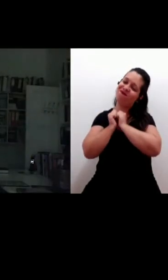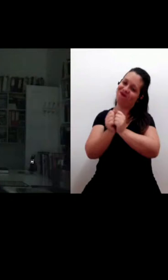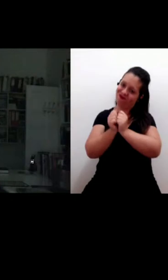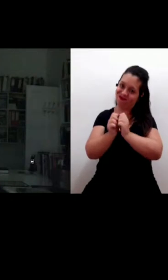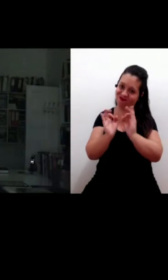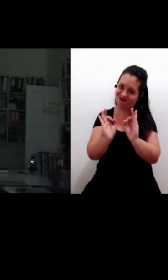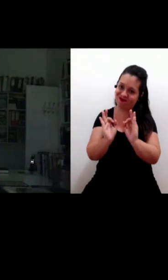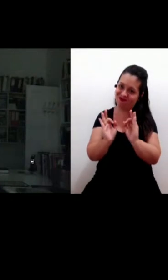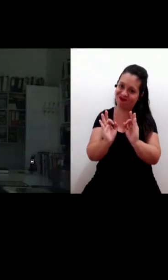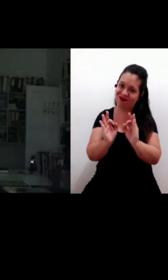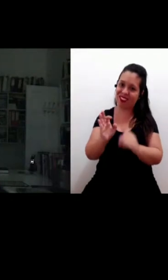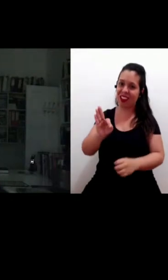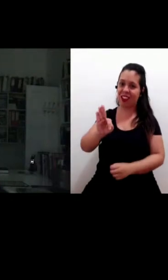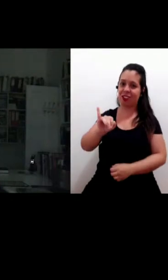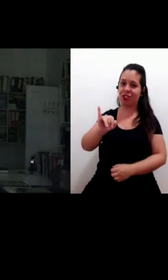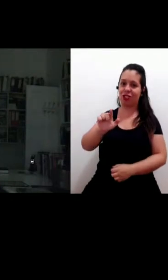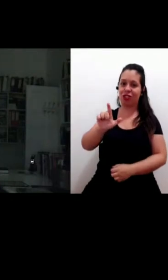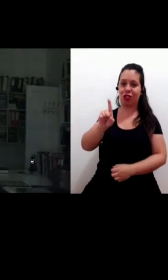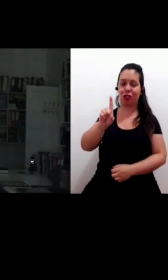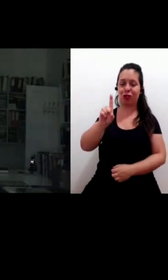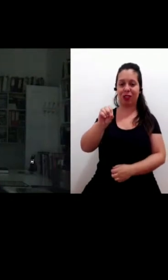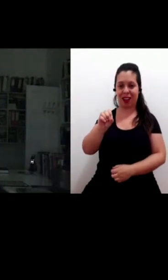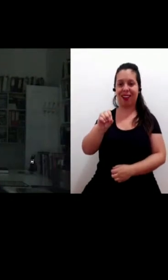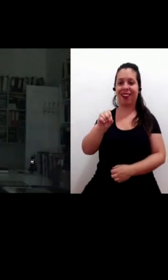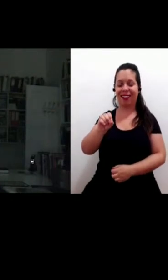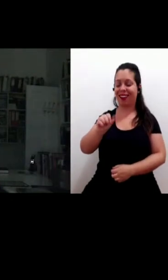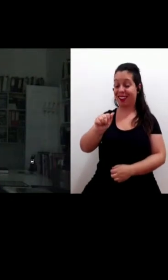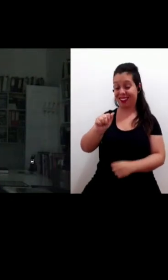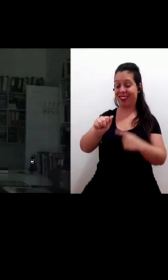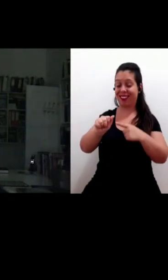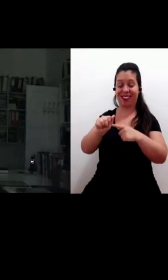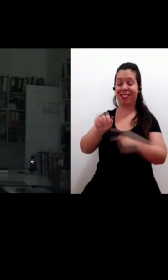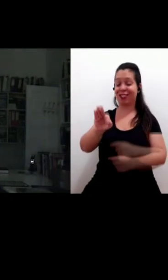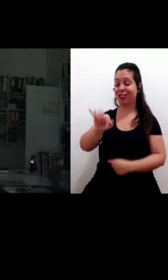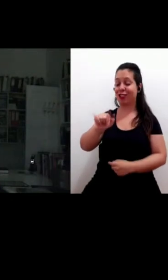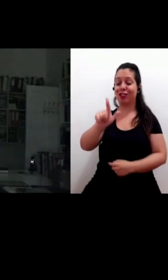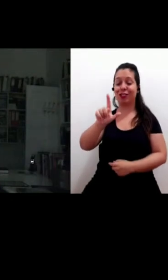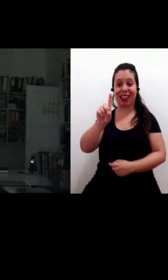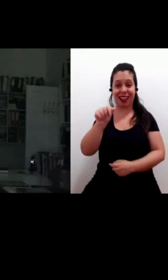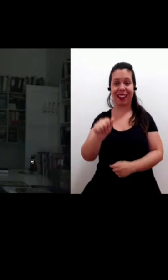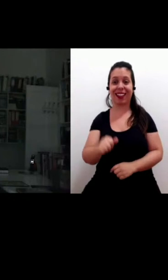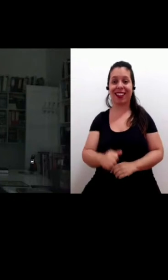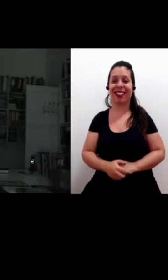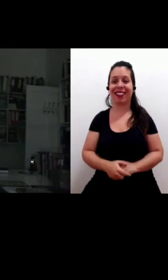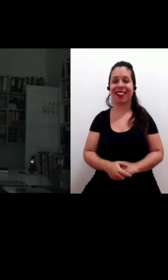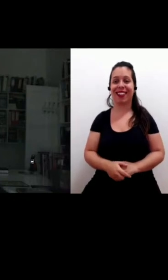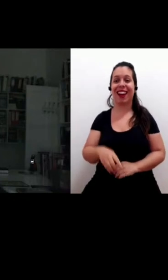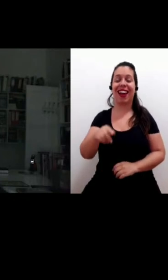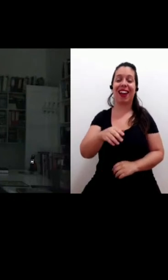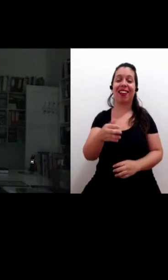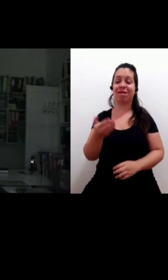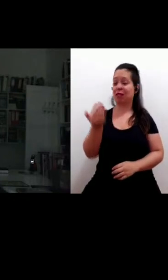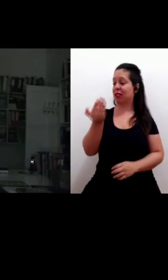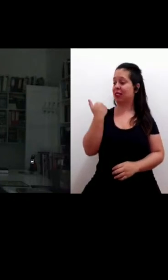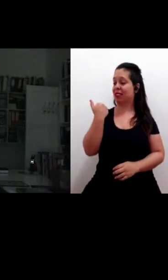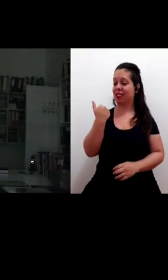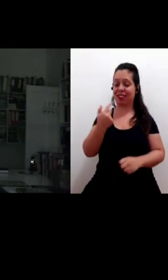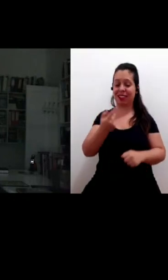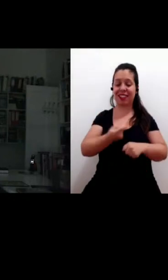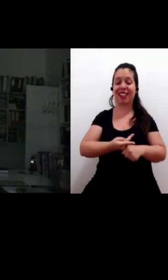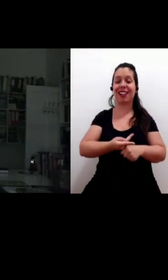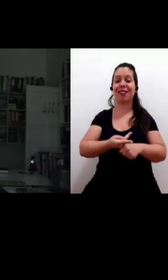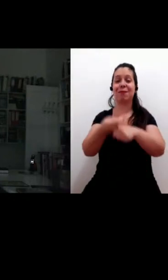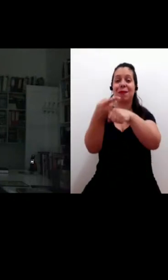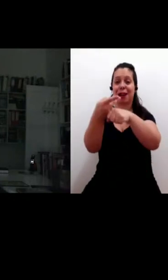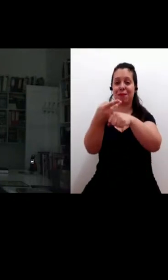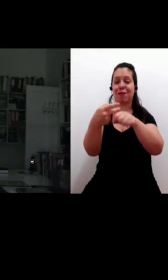Tilda Swinton. She just got an award in Venice for her career. She's